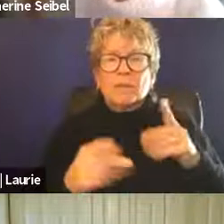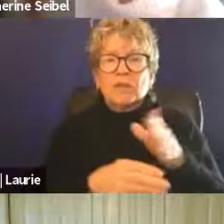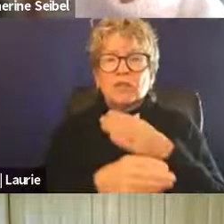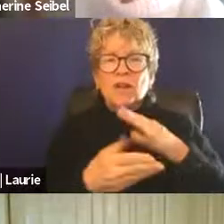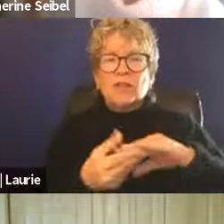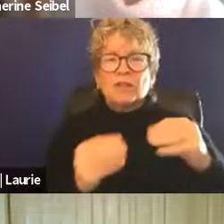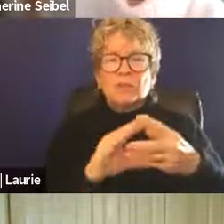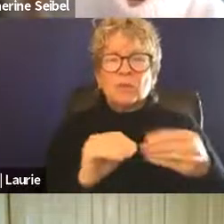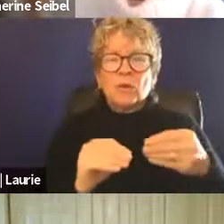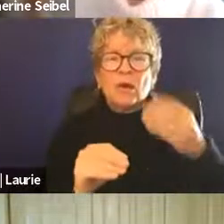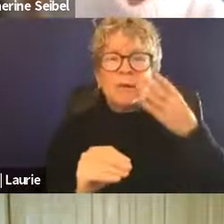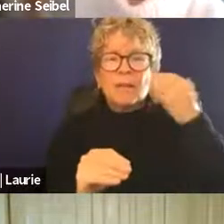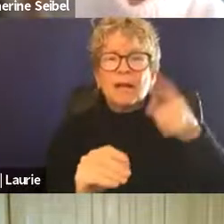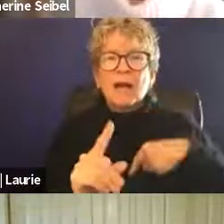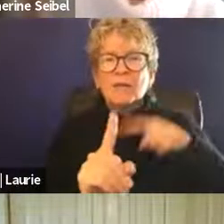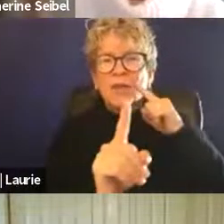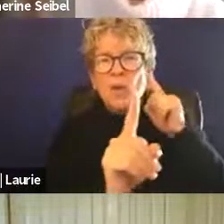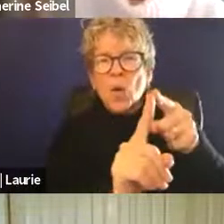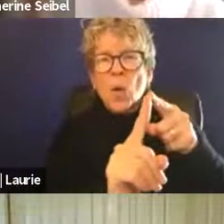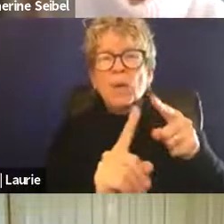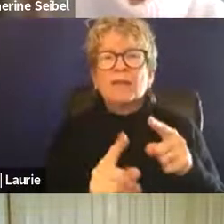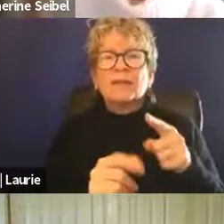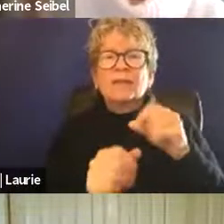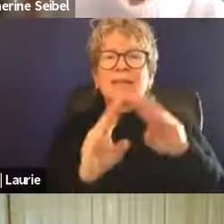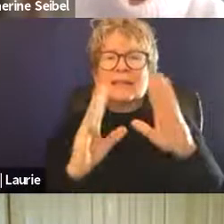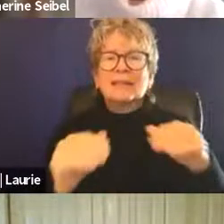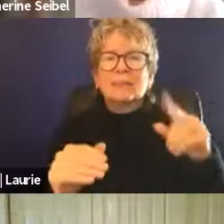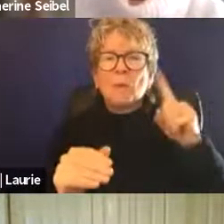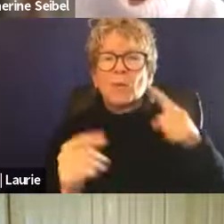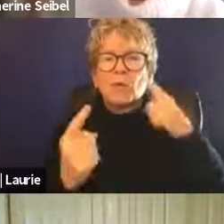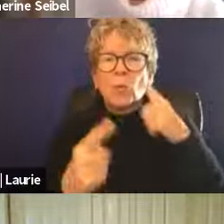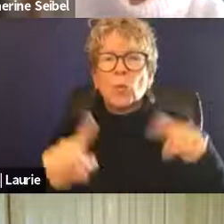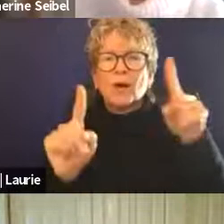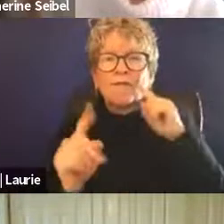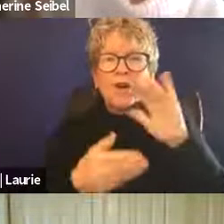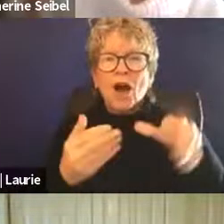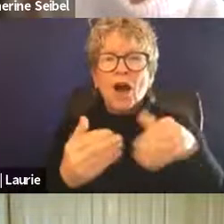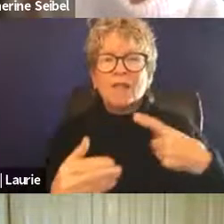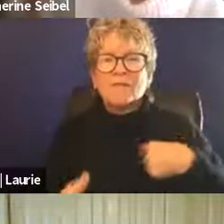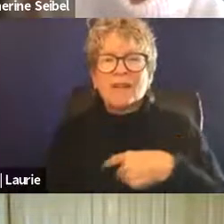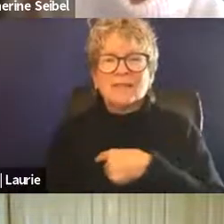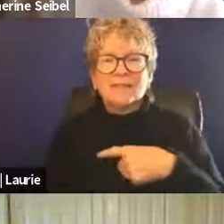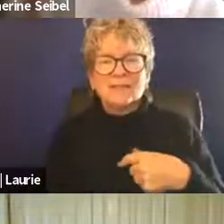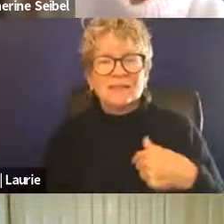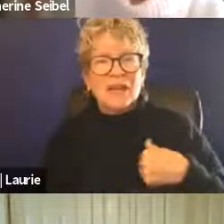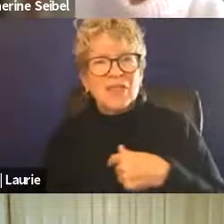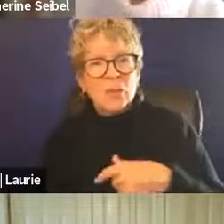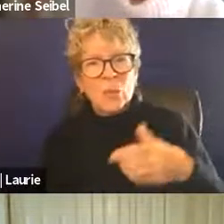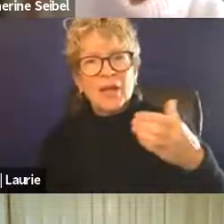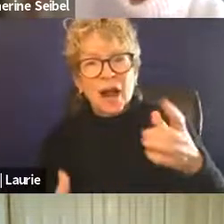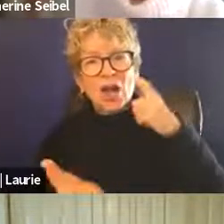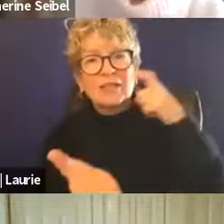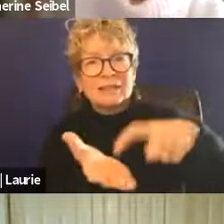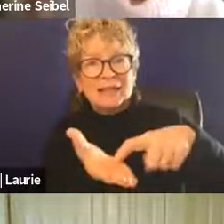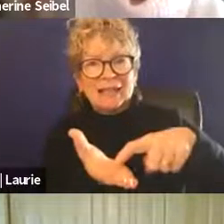is supposed to work for all of us and make all of us feel that we are seen and we will be supported by our